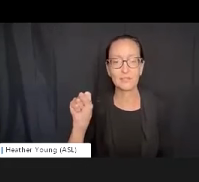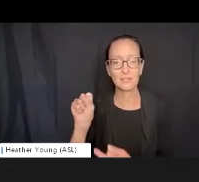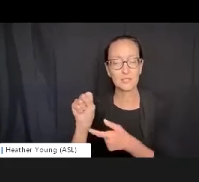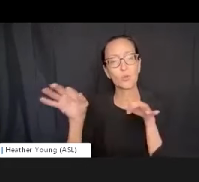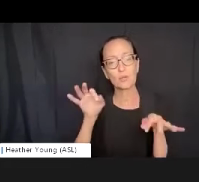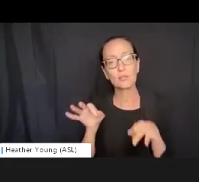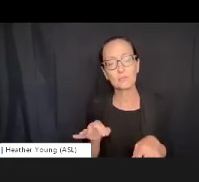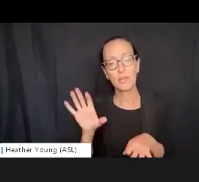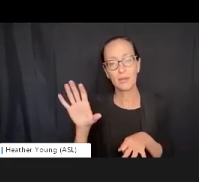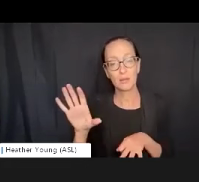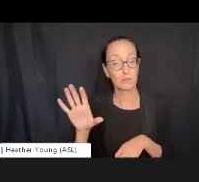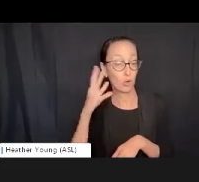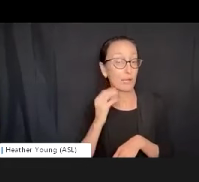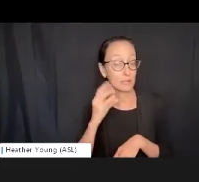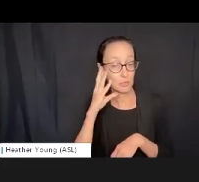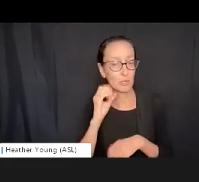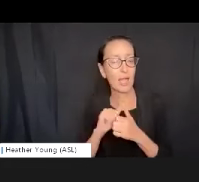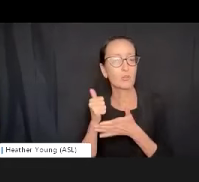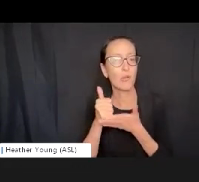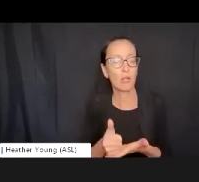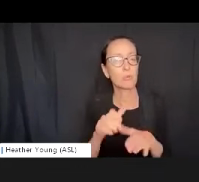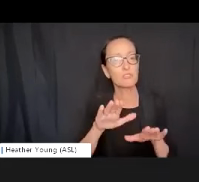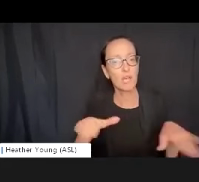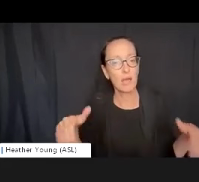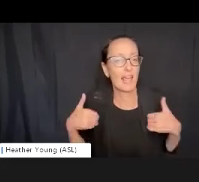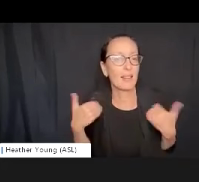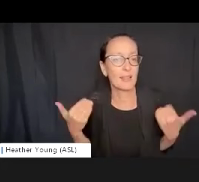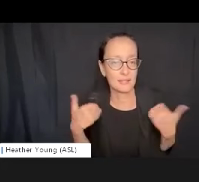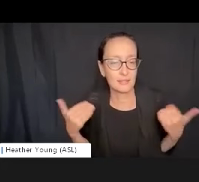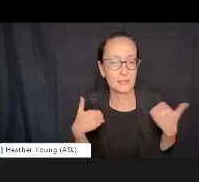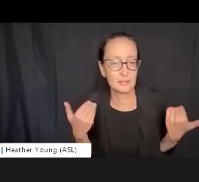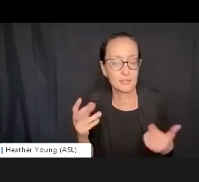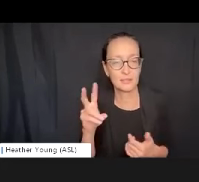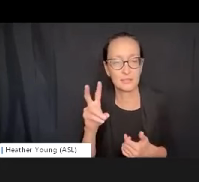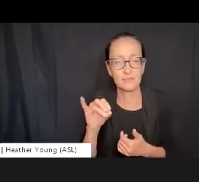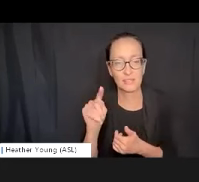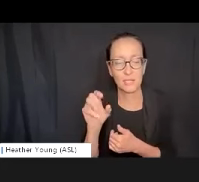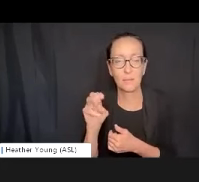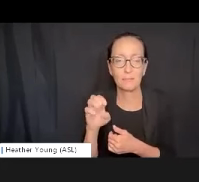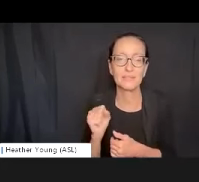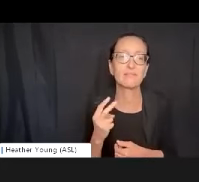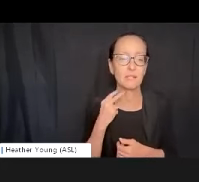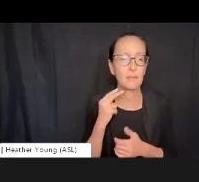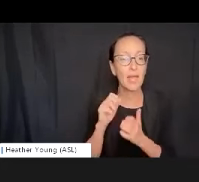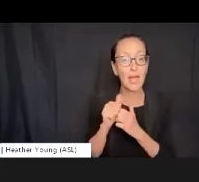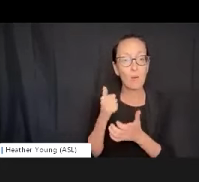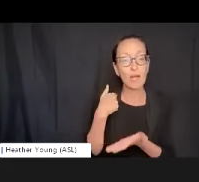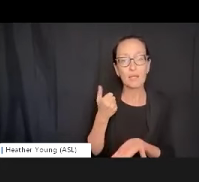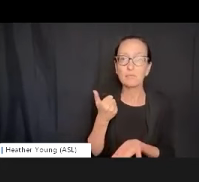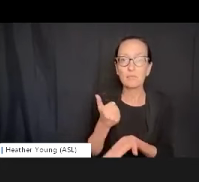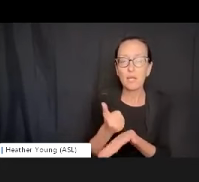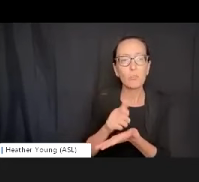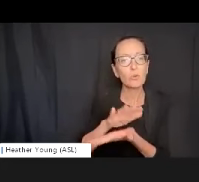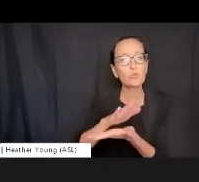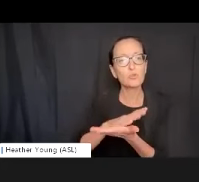child and adolescent victims, and also offer some really great tips about how we can develop school-based support programs